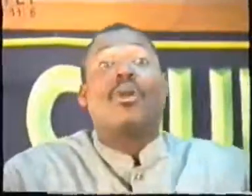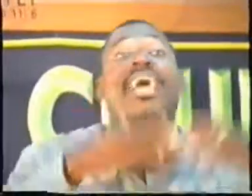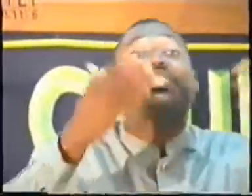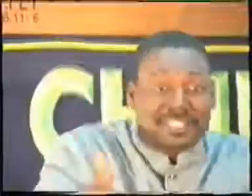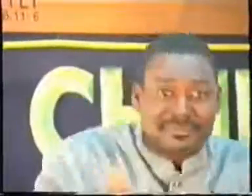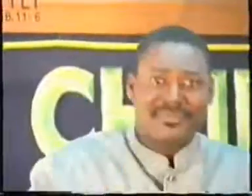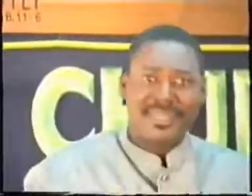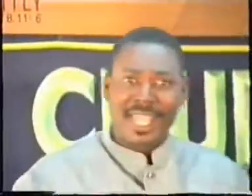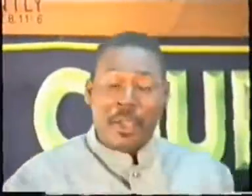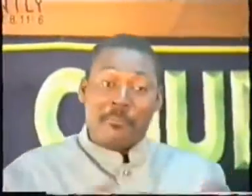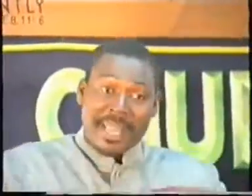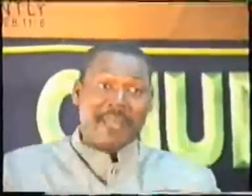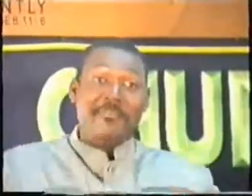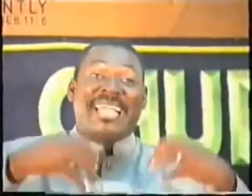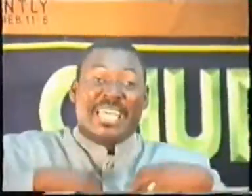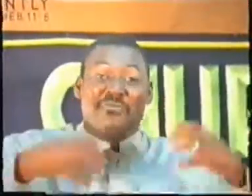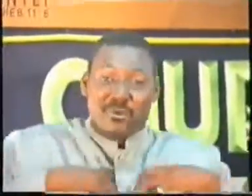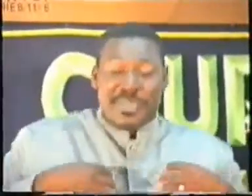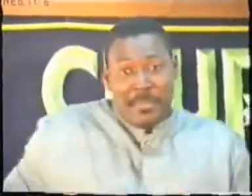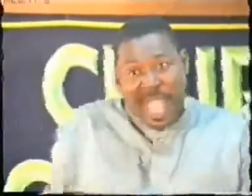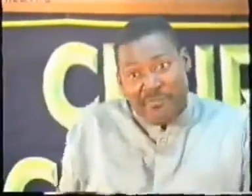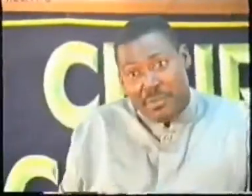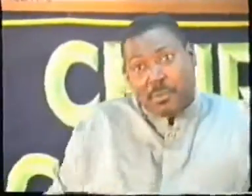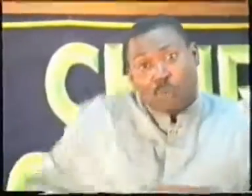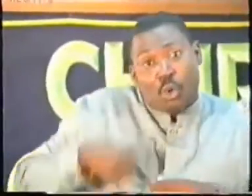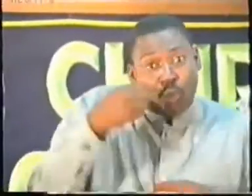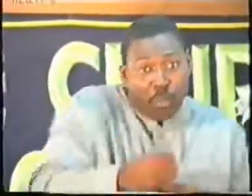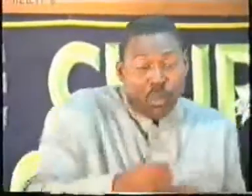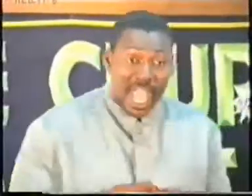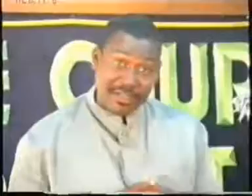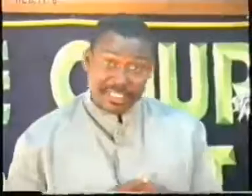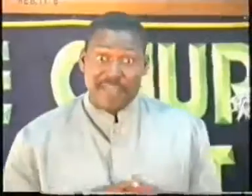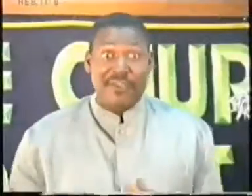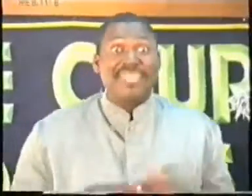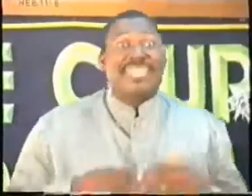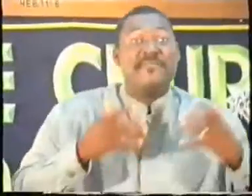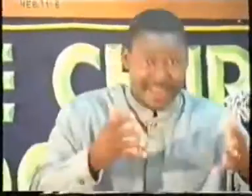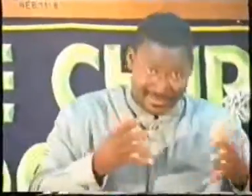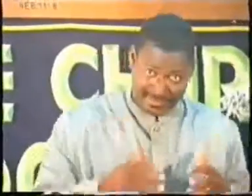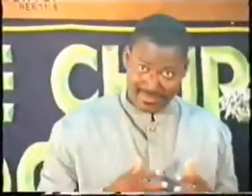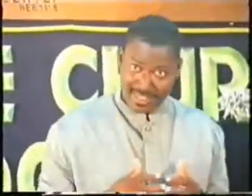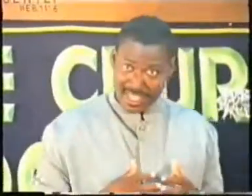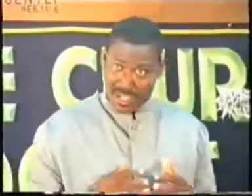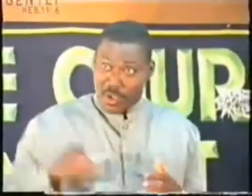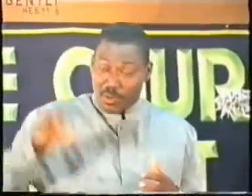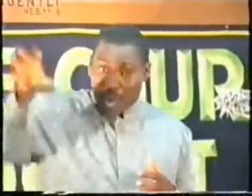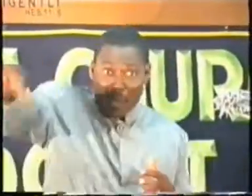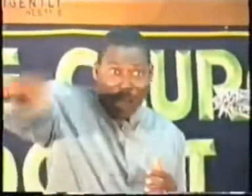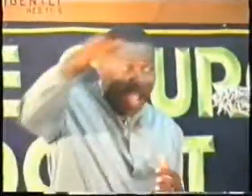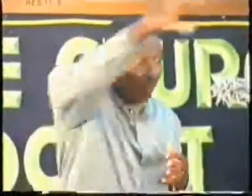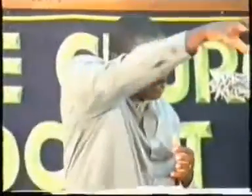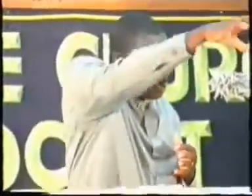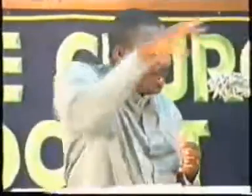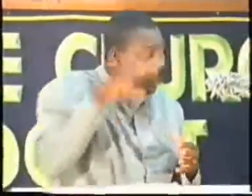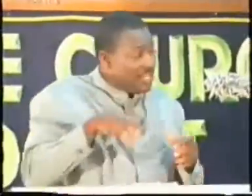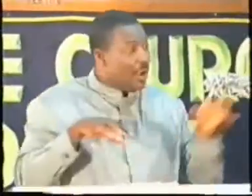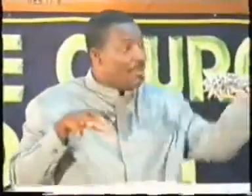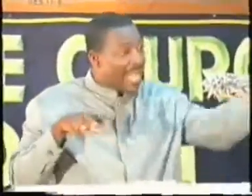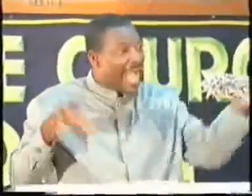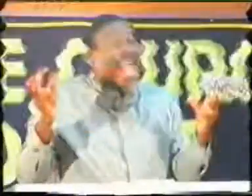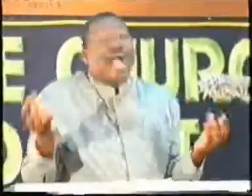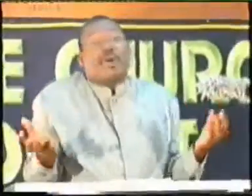efa no collection me give bibi afim kotokuo mu ene ntine efa no giving wo mu a e wa so de